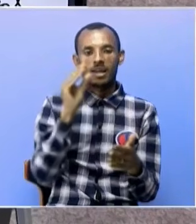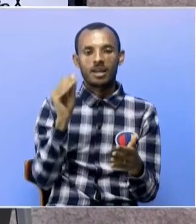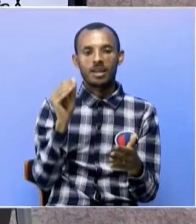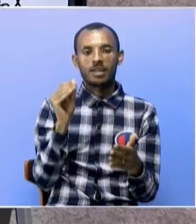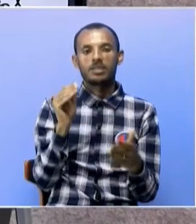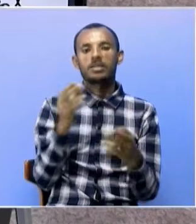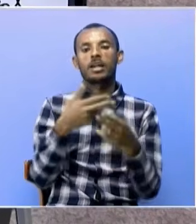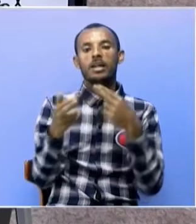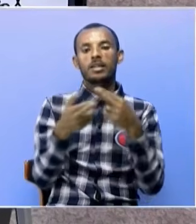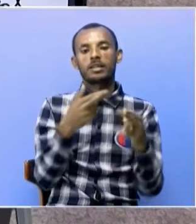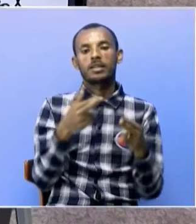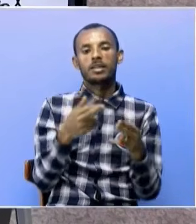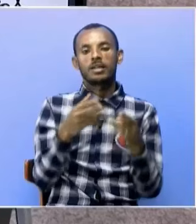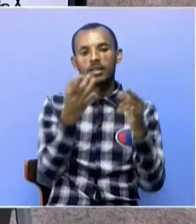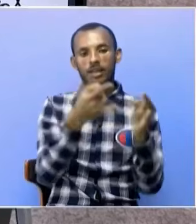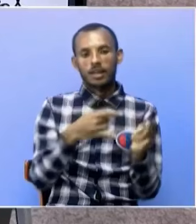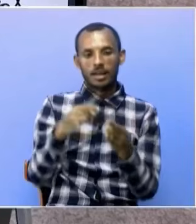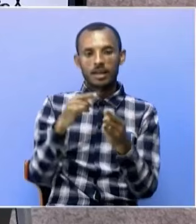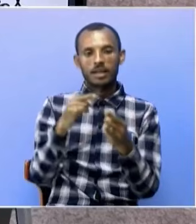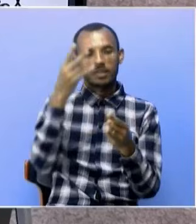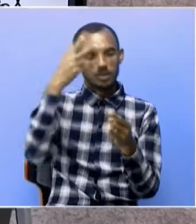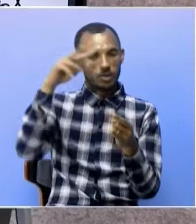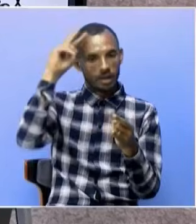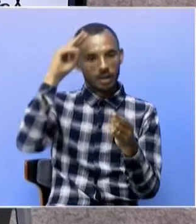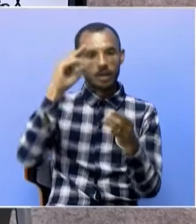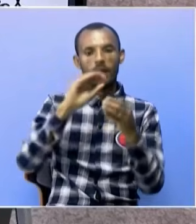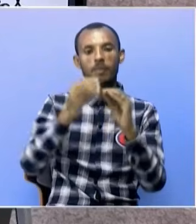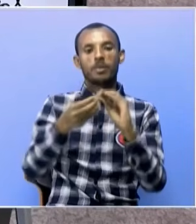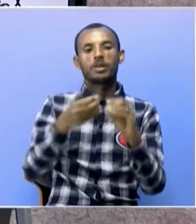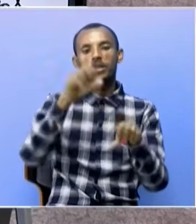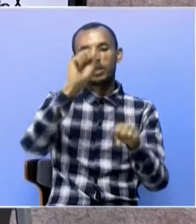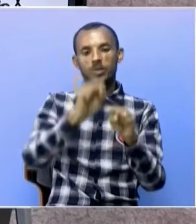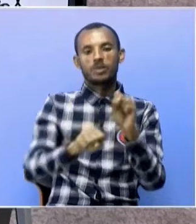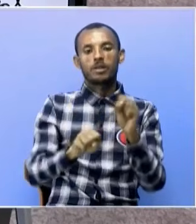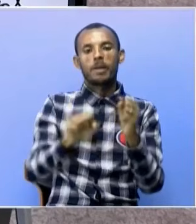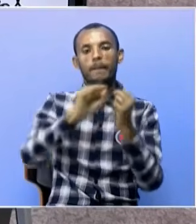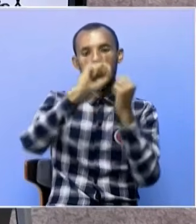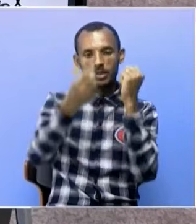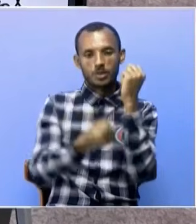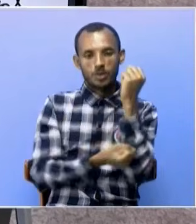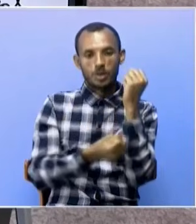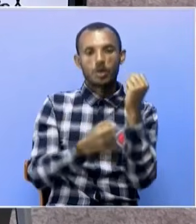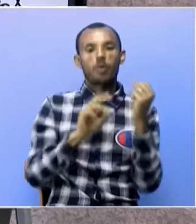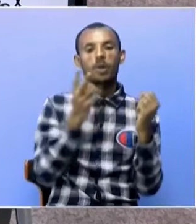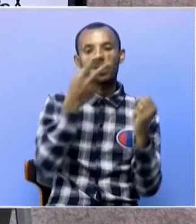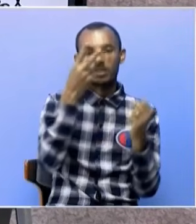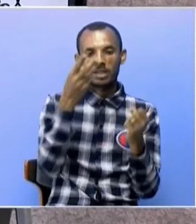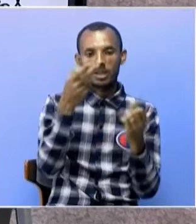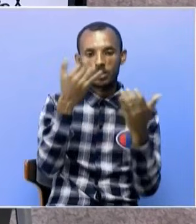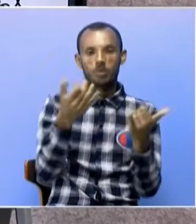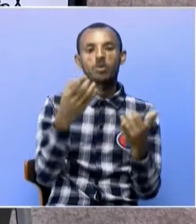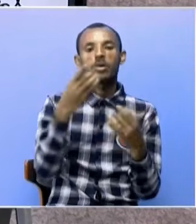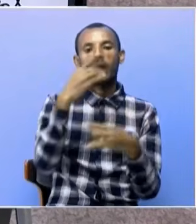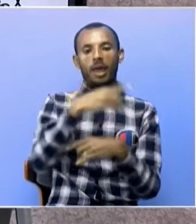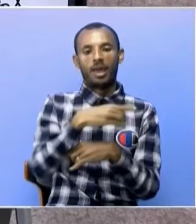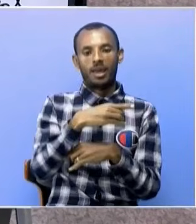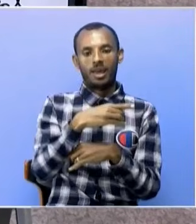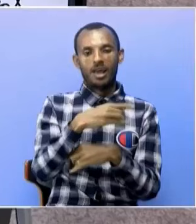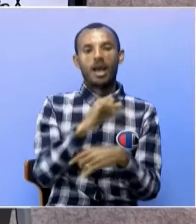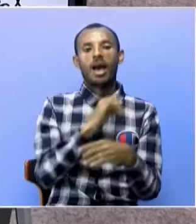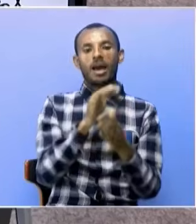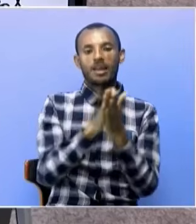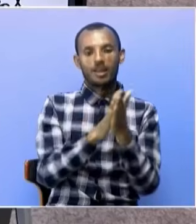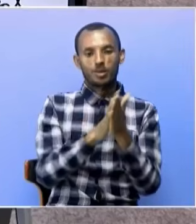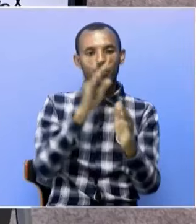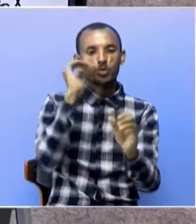the related techniques in squaring a number. So based on what we have seen so far, I need you